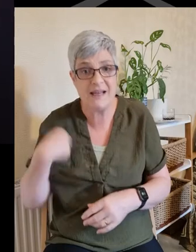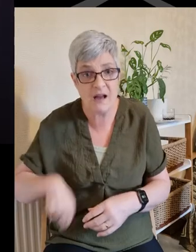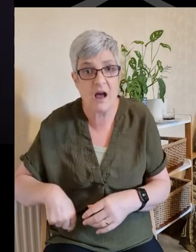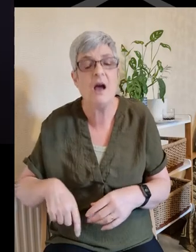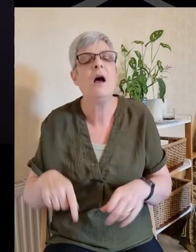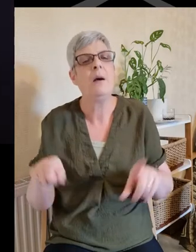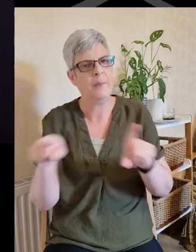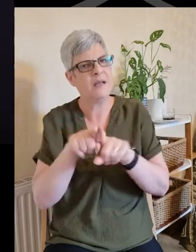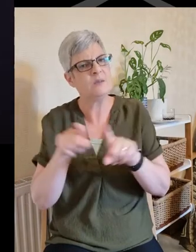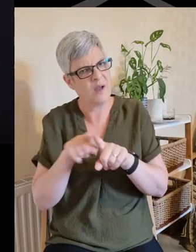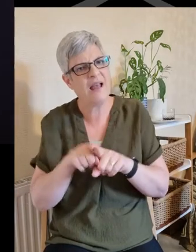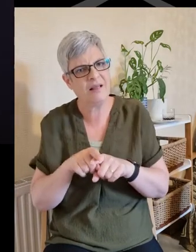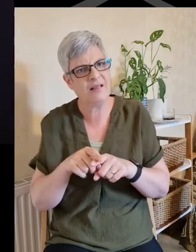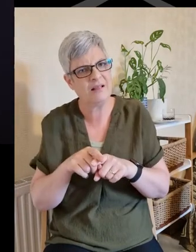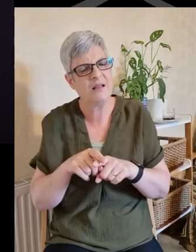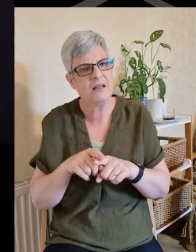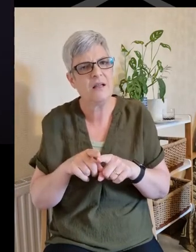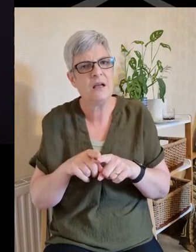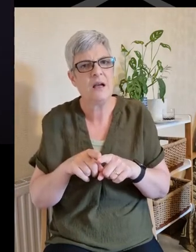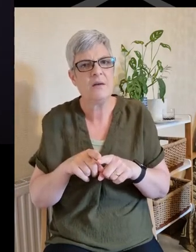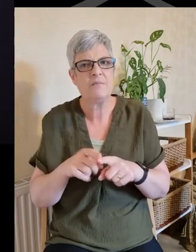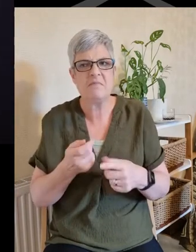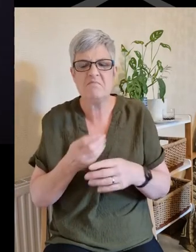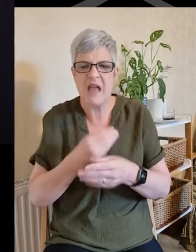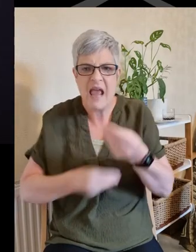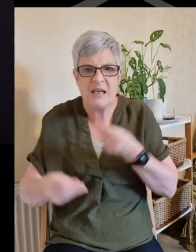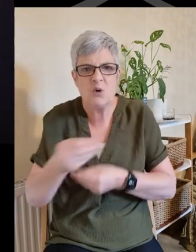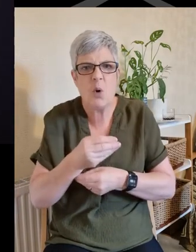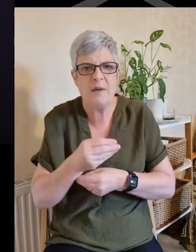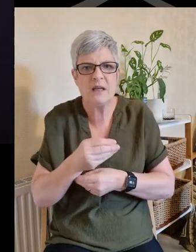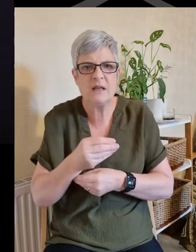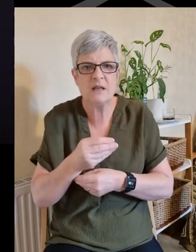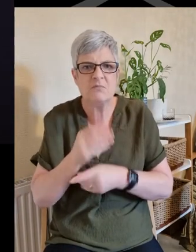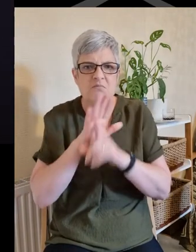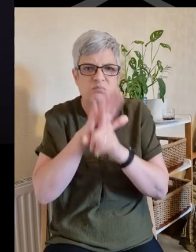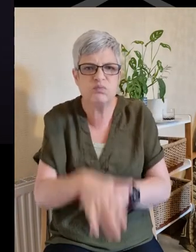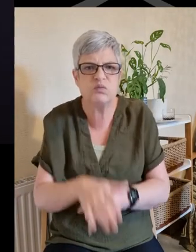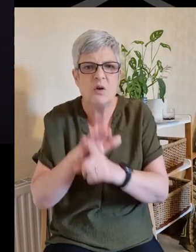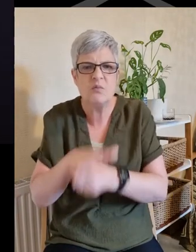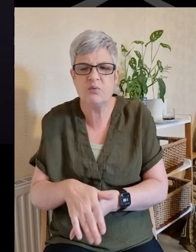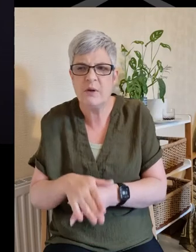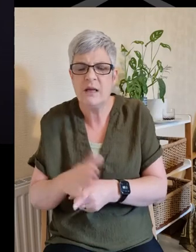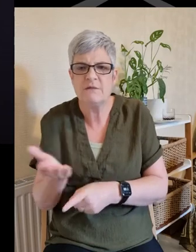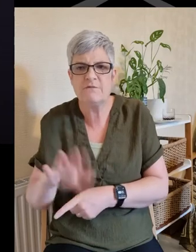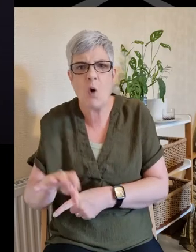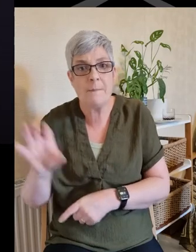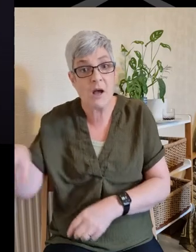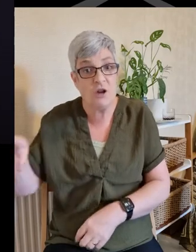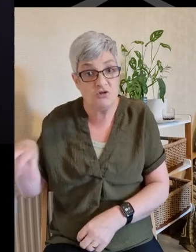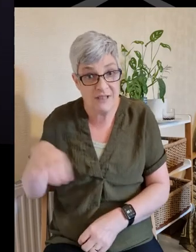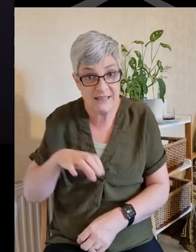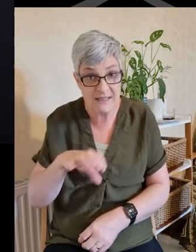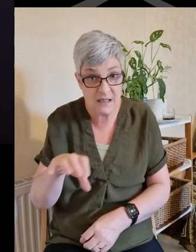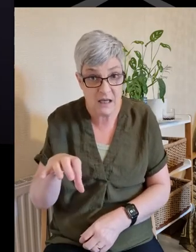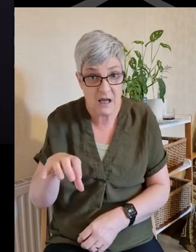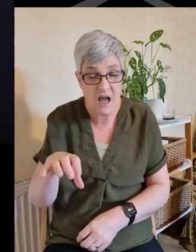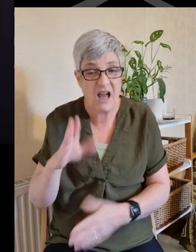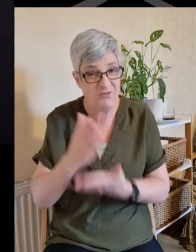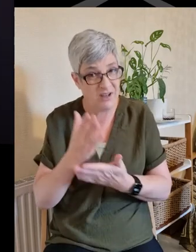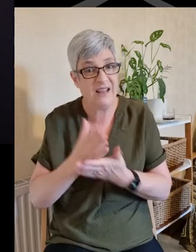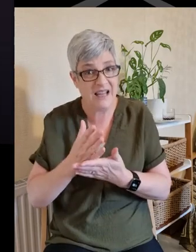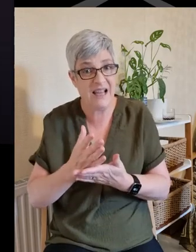increasingly, economic dominance is moving away from countries and being achieved by